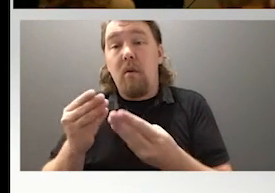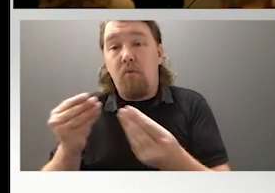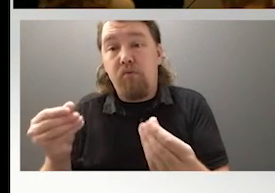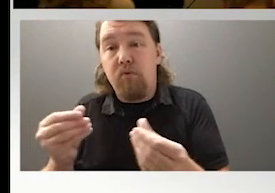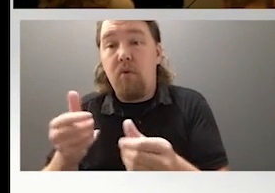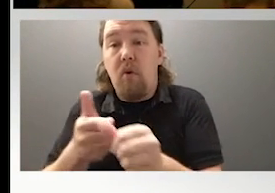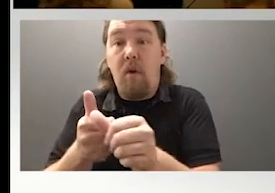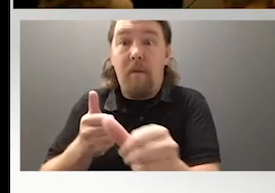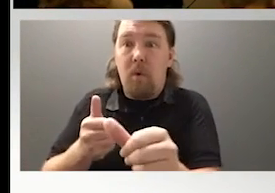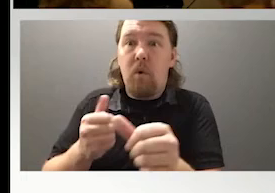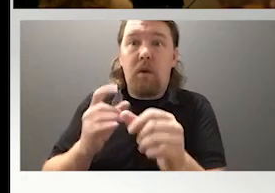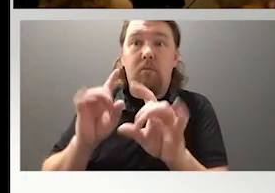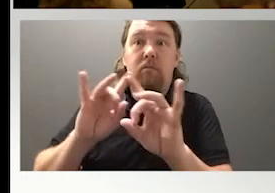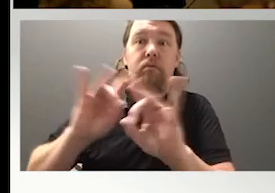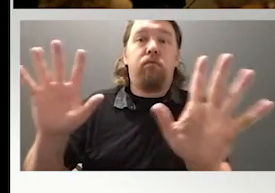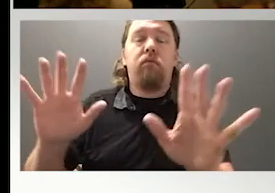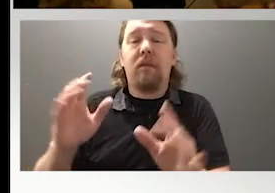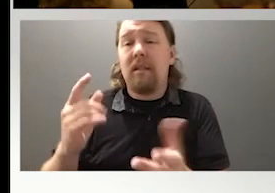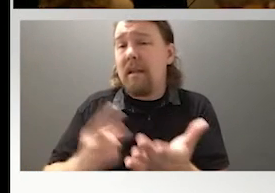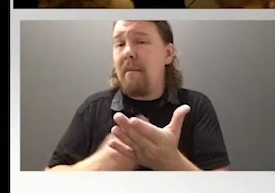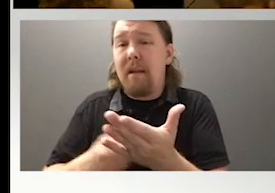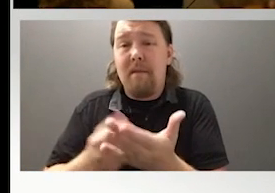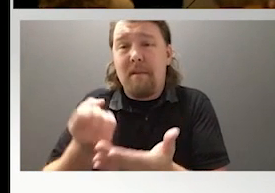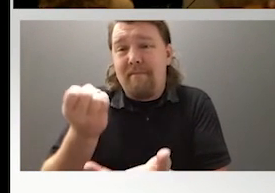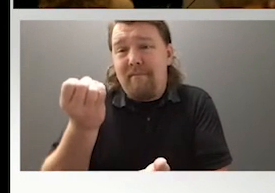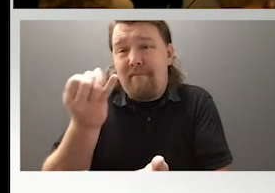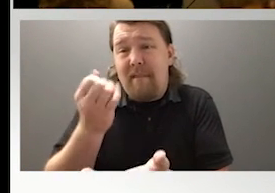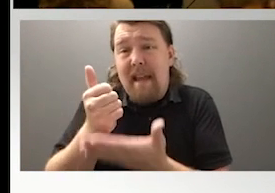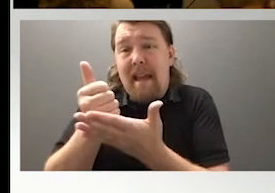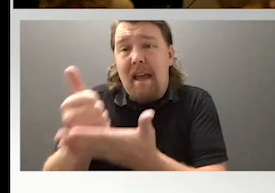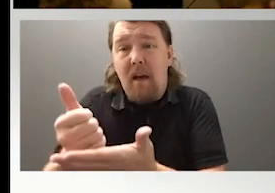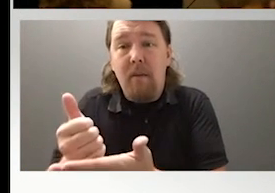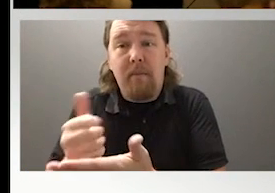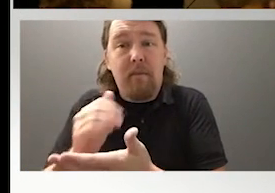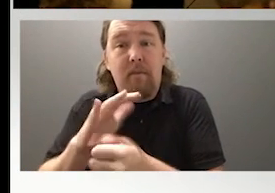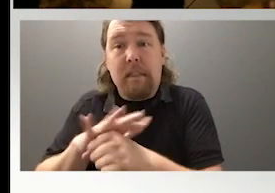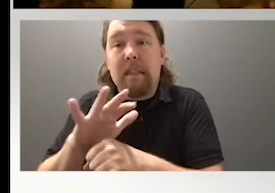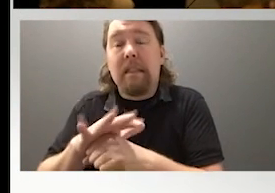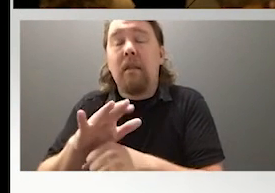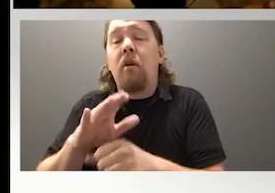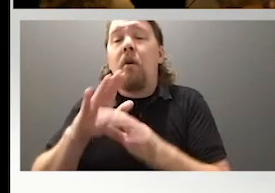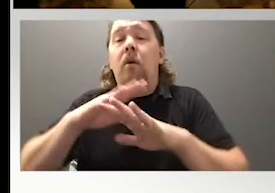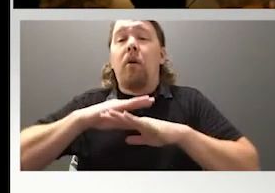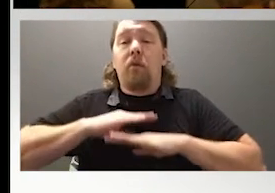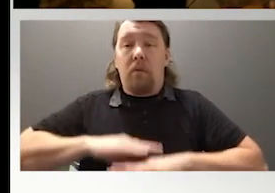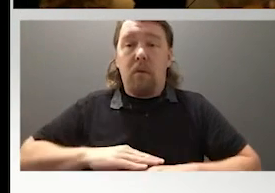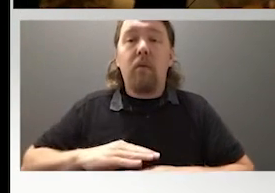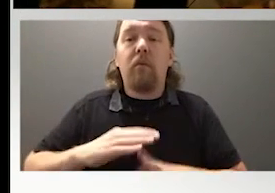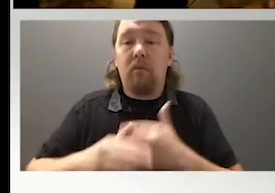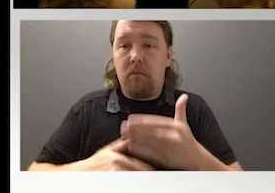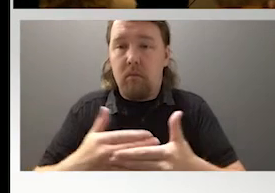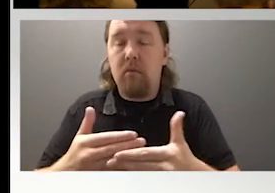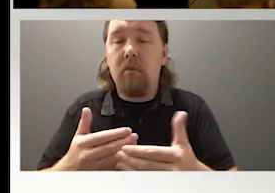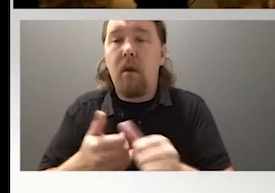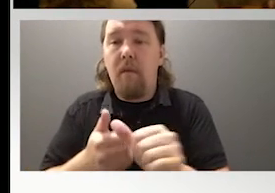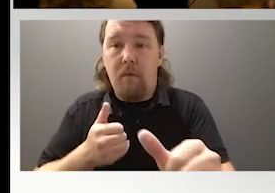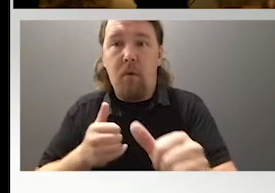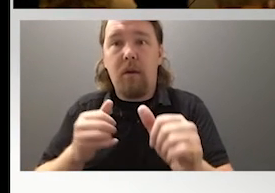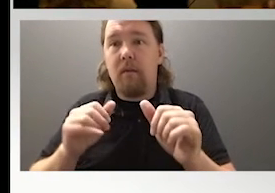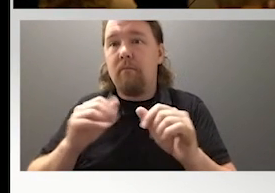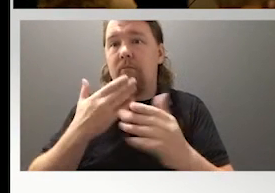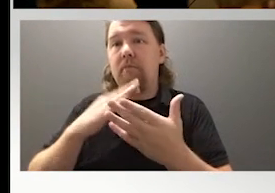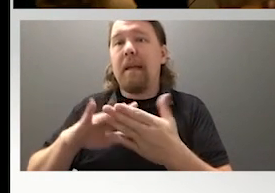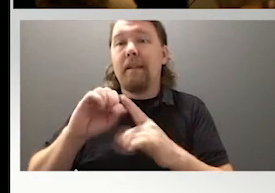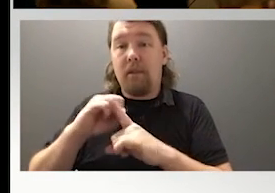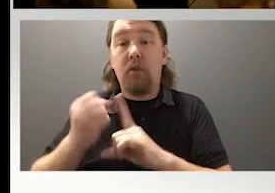a crisis. Sometimes a little bit of help may be able to help avert a crisis. So